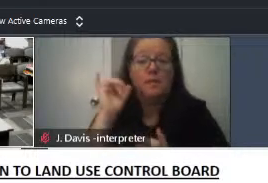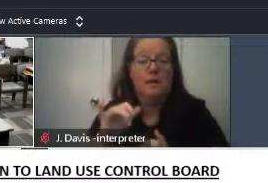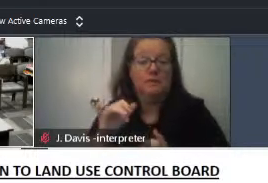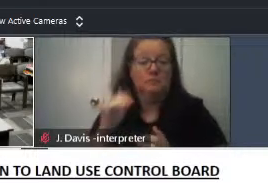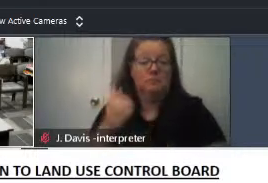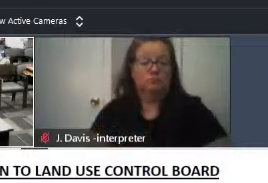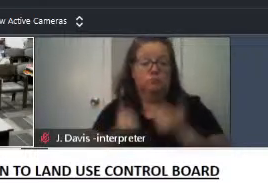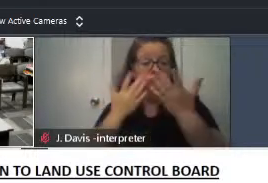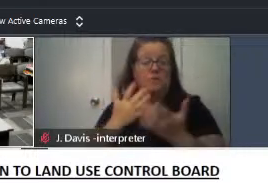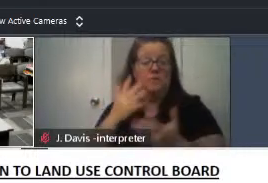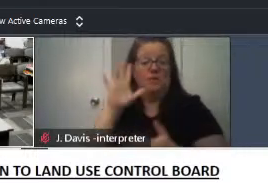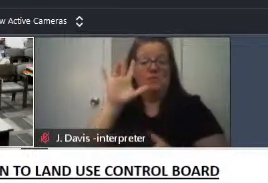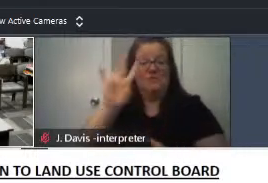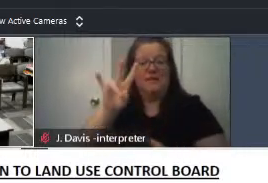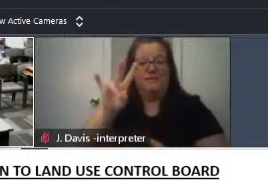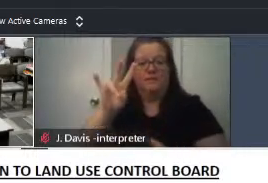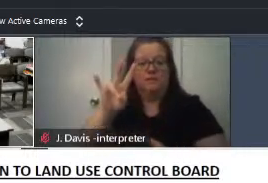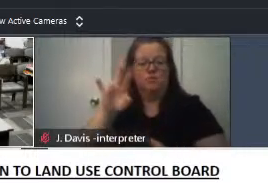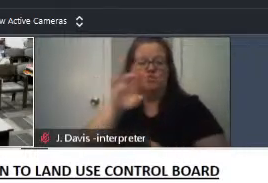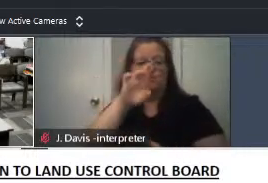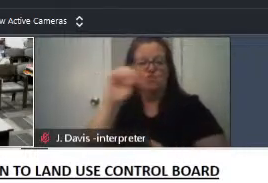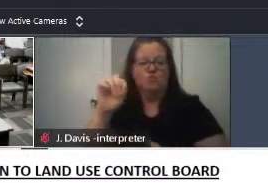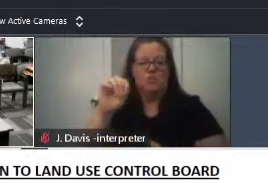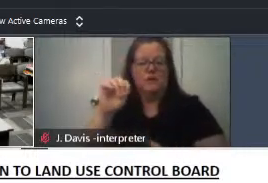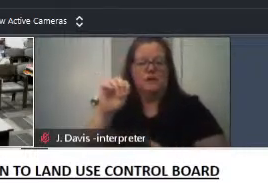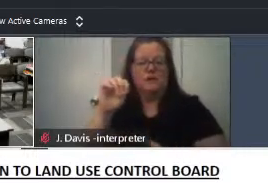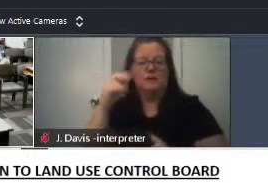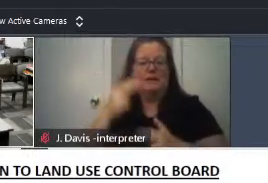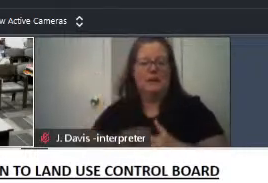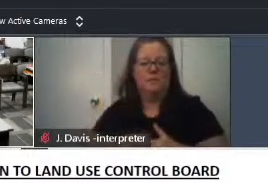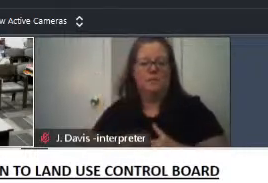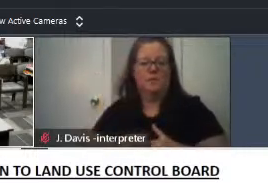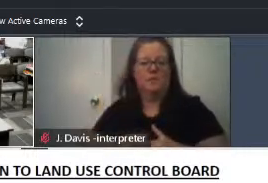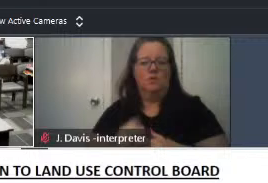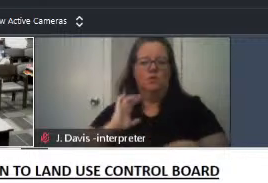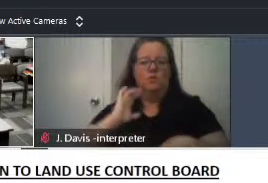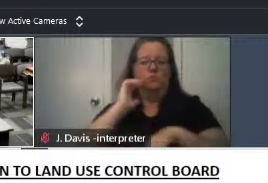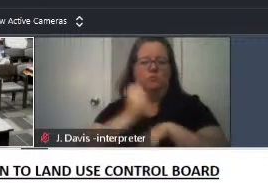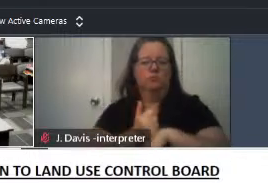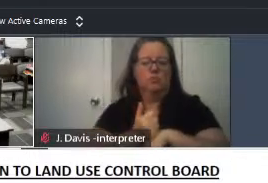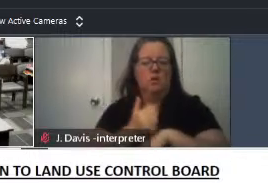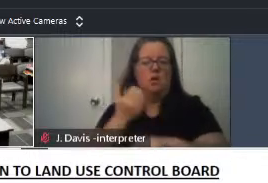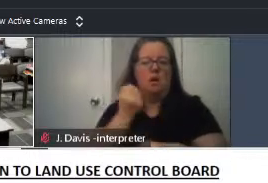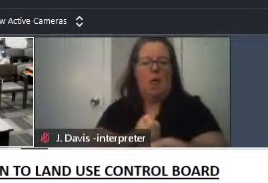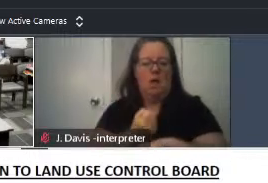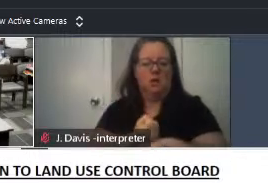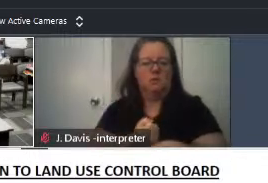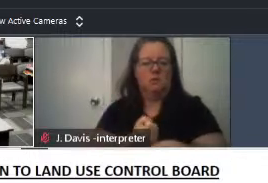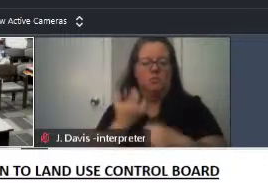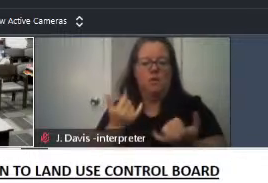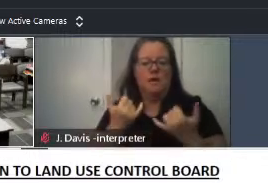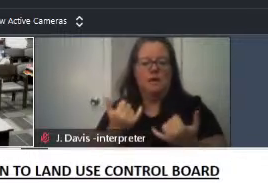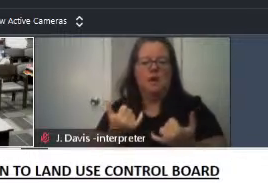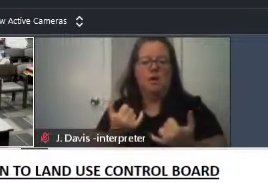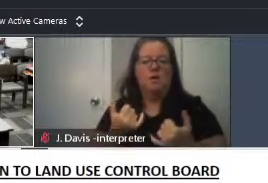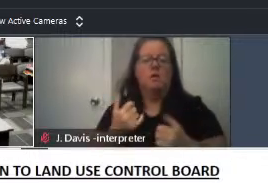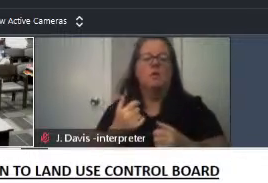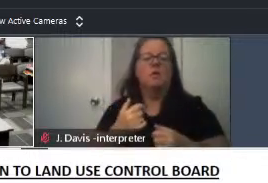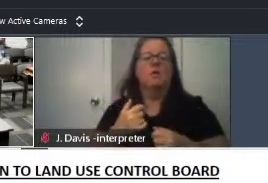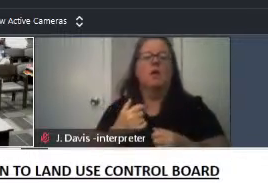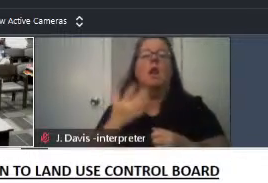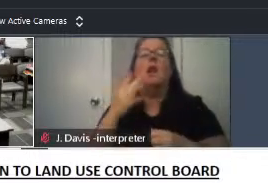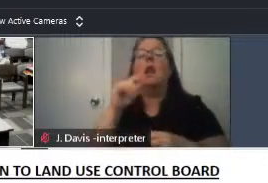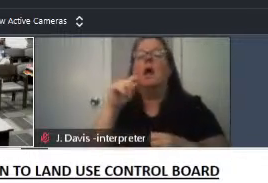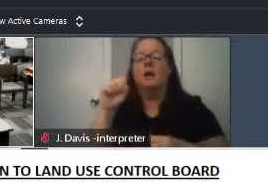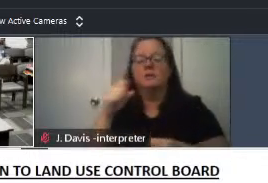7 duplexes, retain them, create lots for each of those. Currently, they all sit on one big lot, and to build